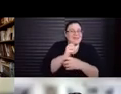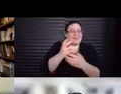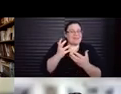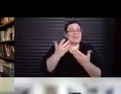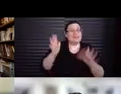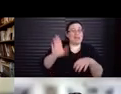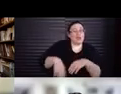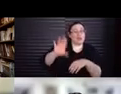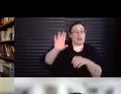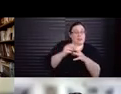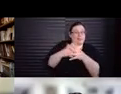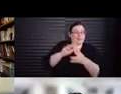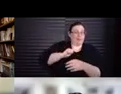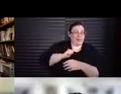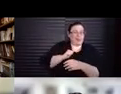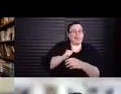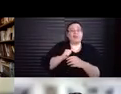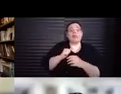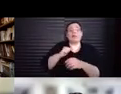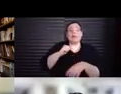United States, I attended